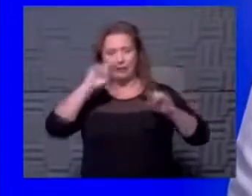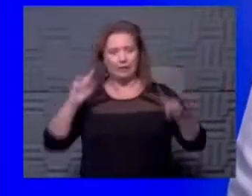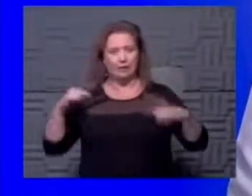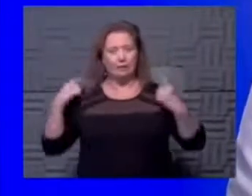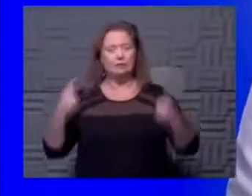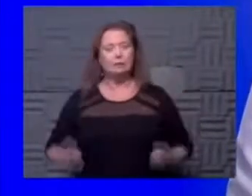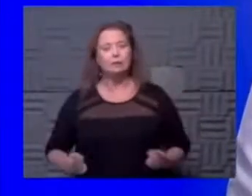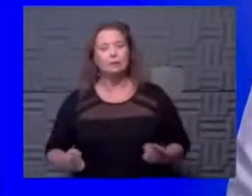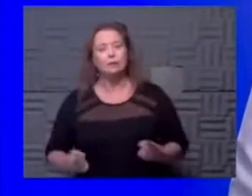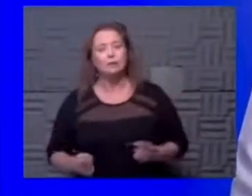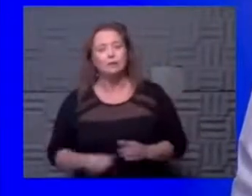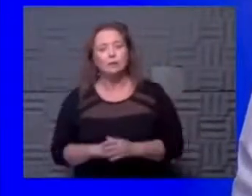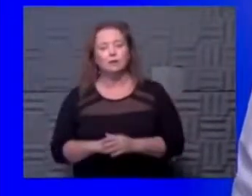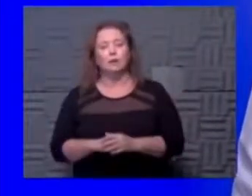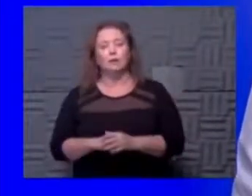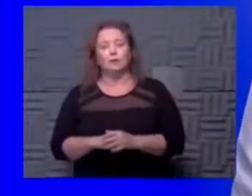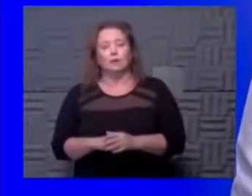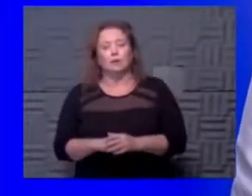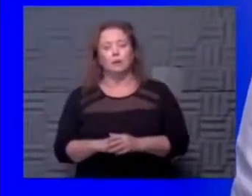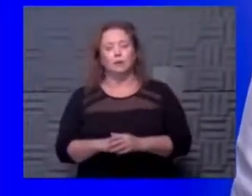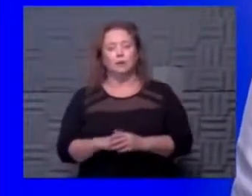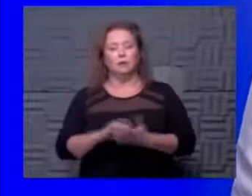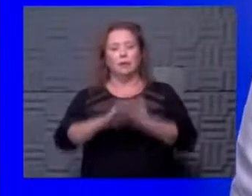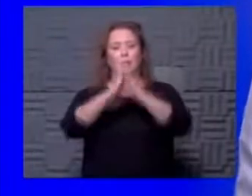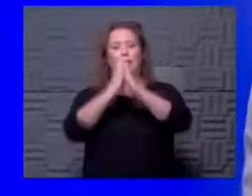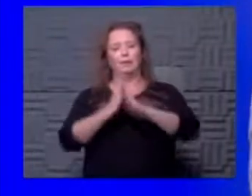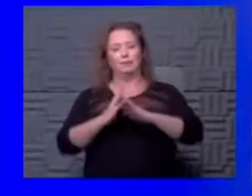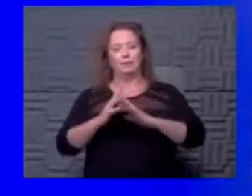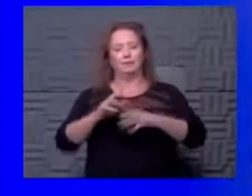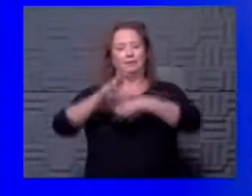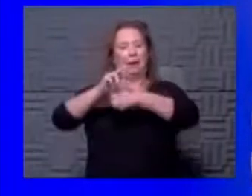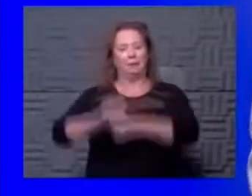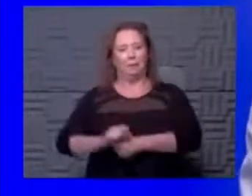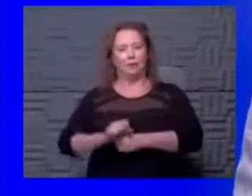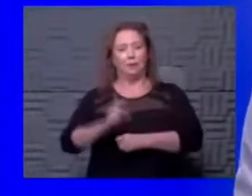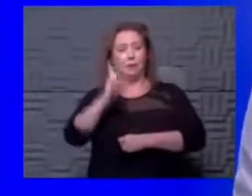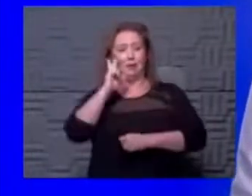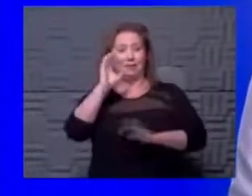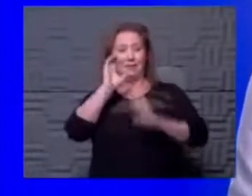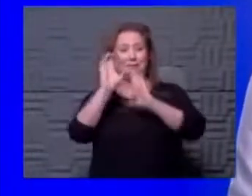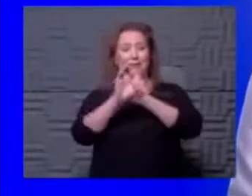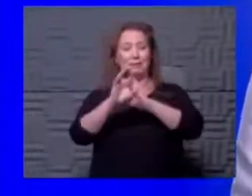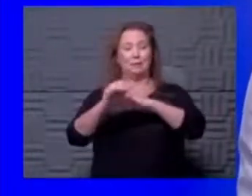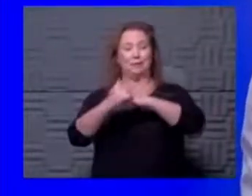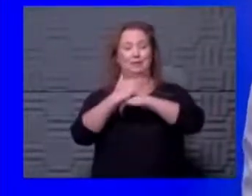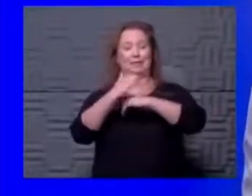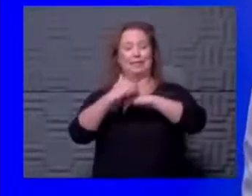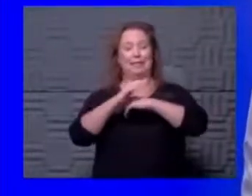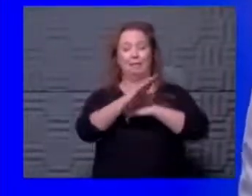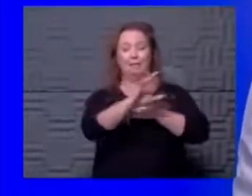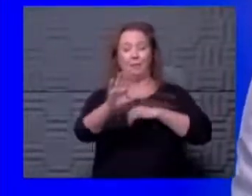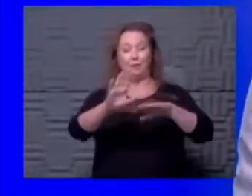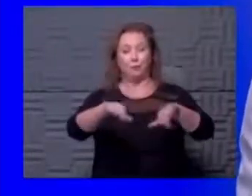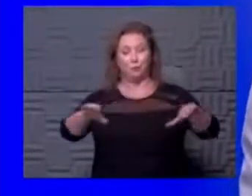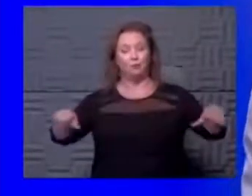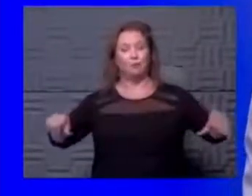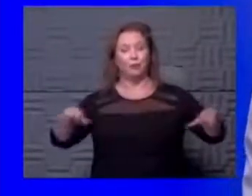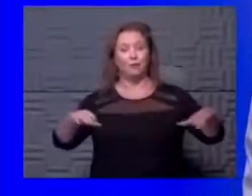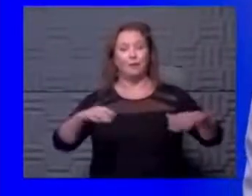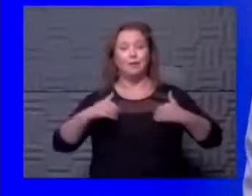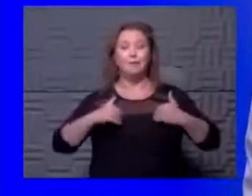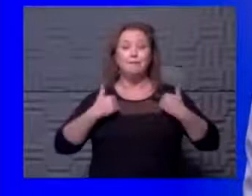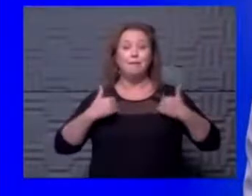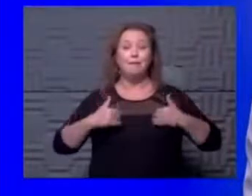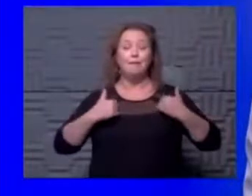it themselves, and so then it just does become second nature. We have seen pictures that people sent us of their children, of